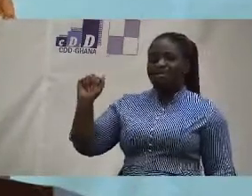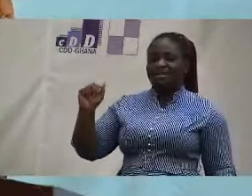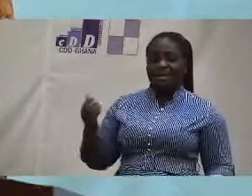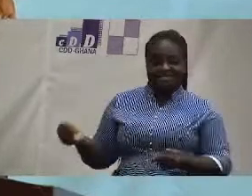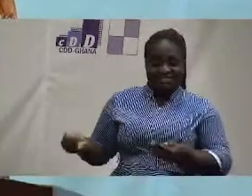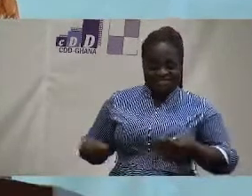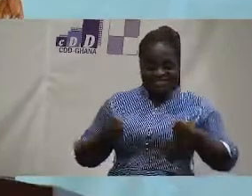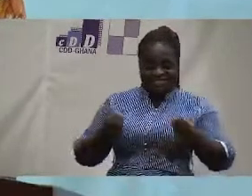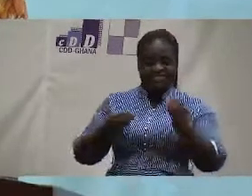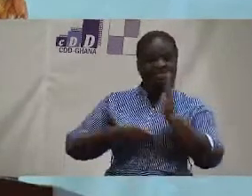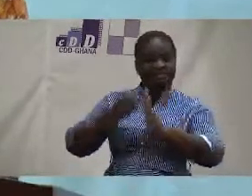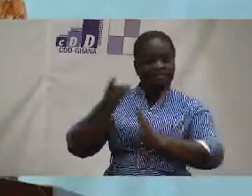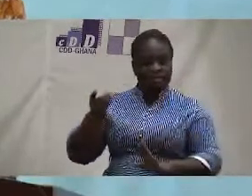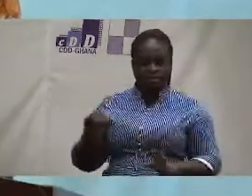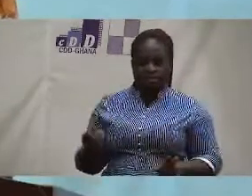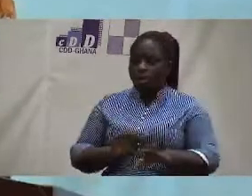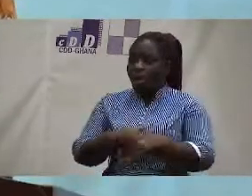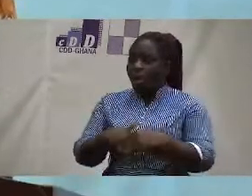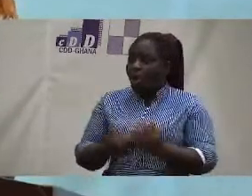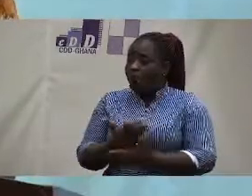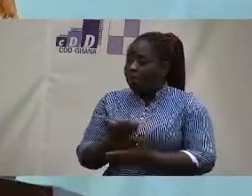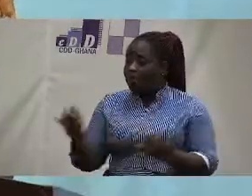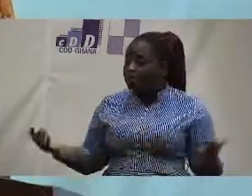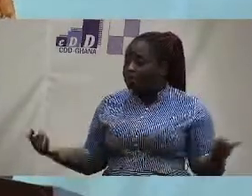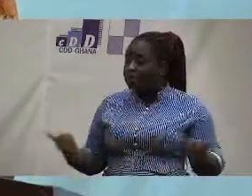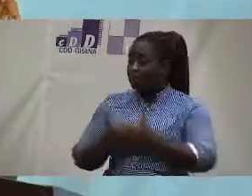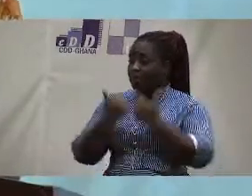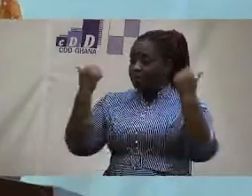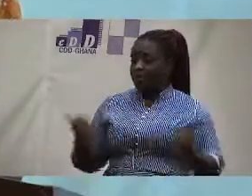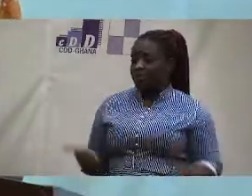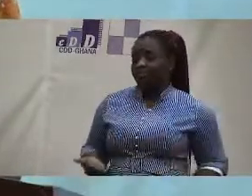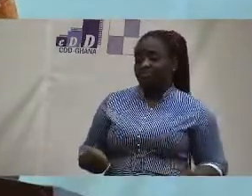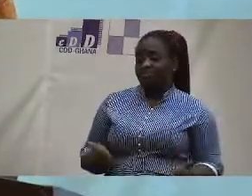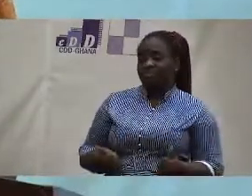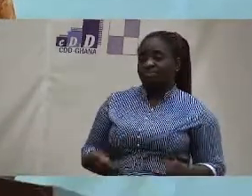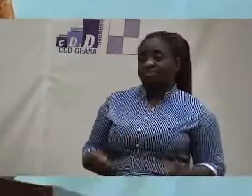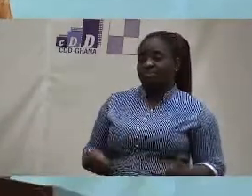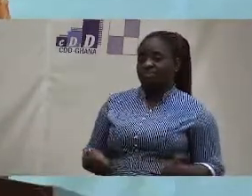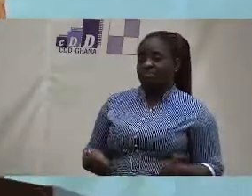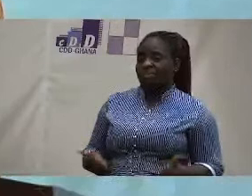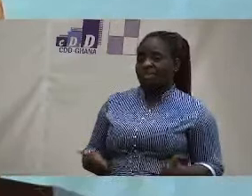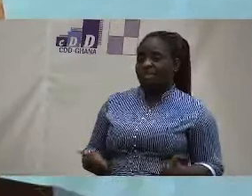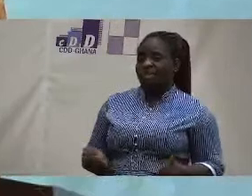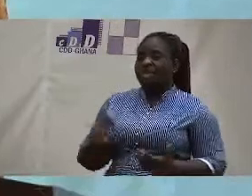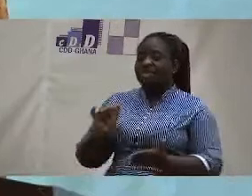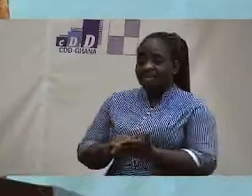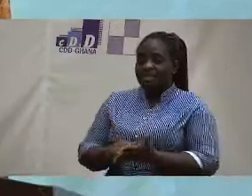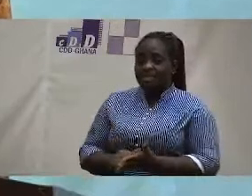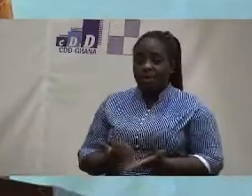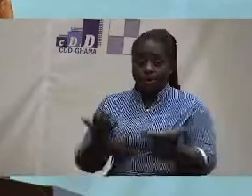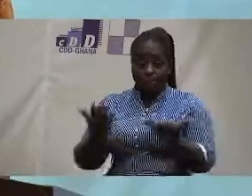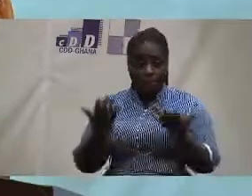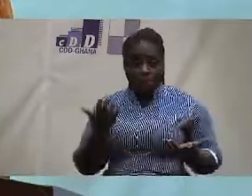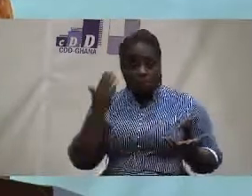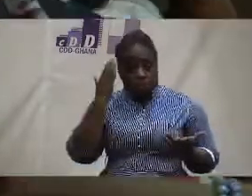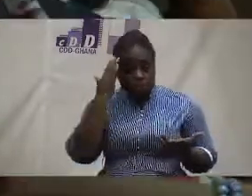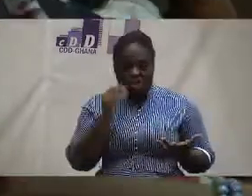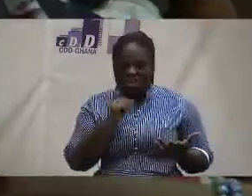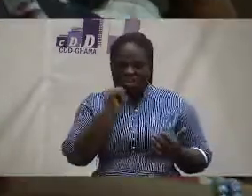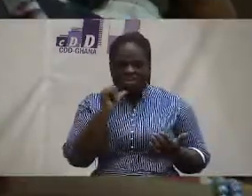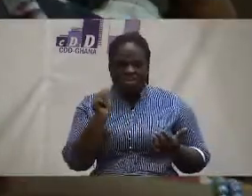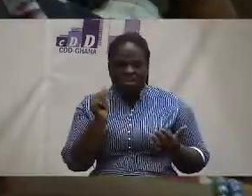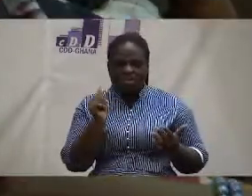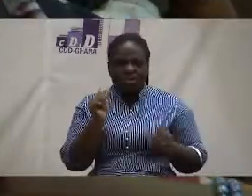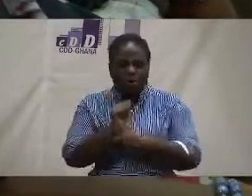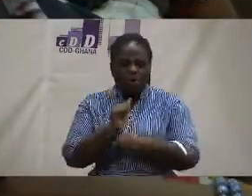them. It's all these challenges that the liberal actors are actually exploiting. They are not operating